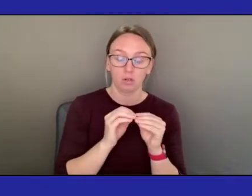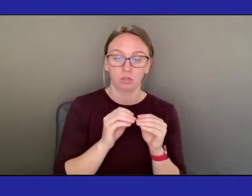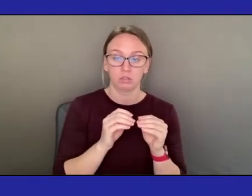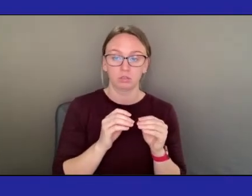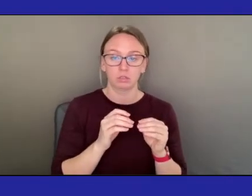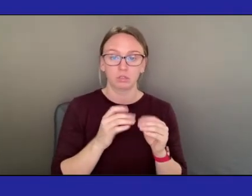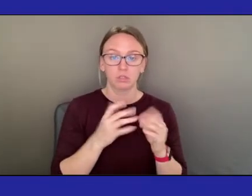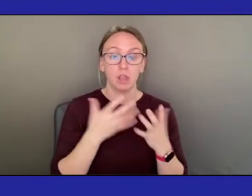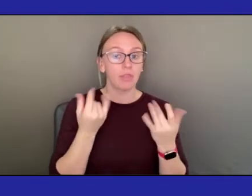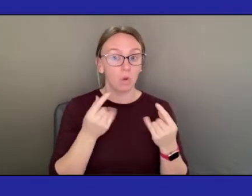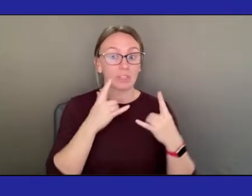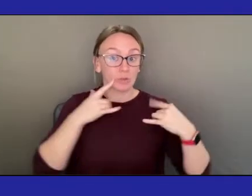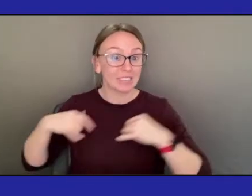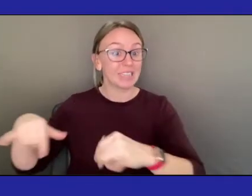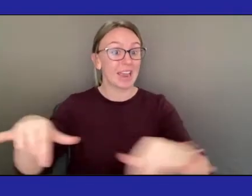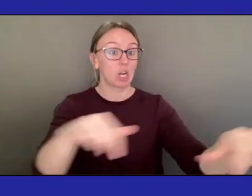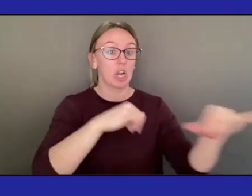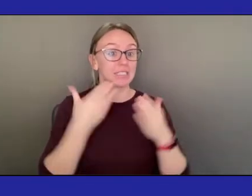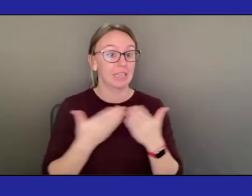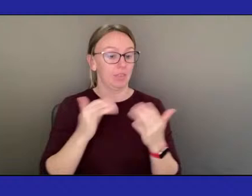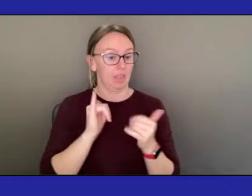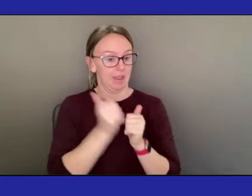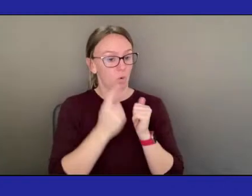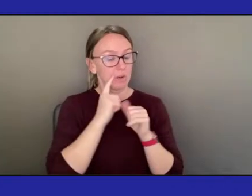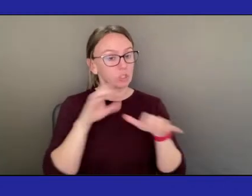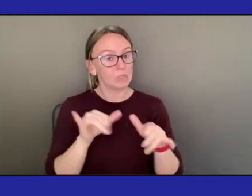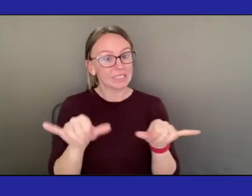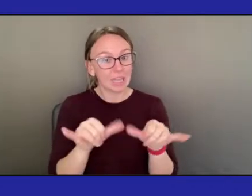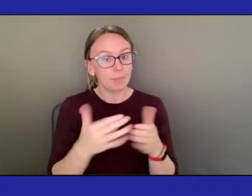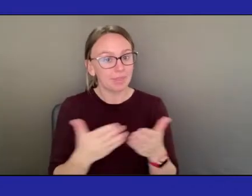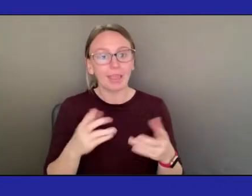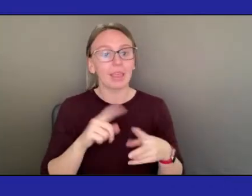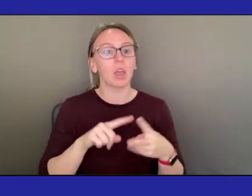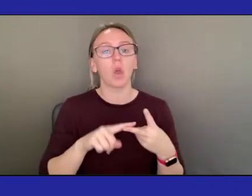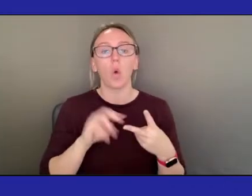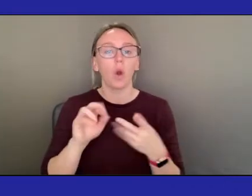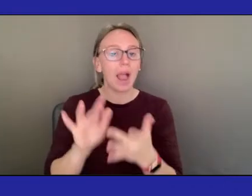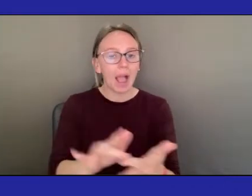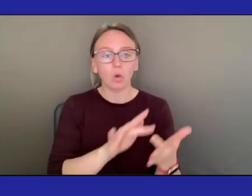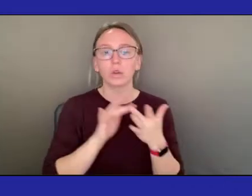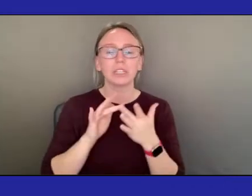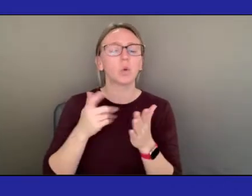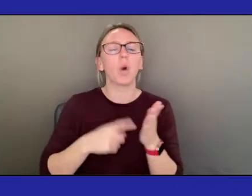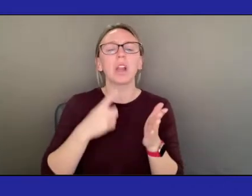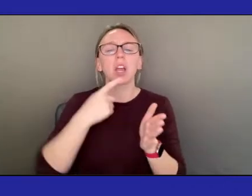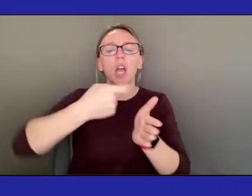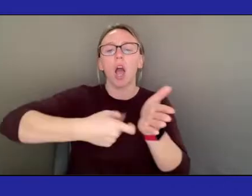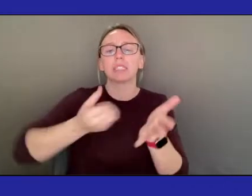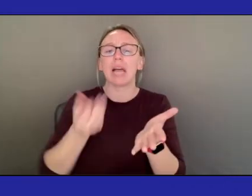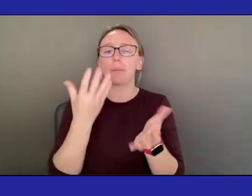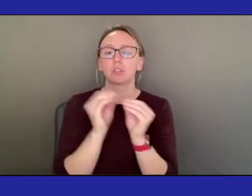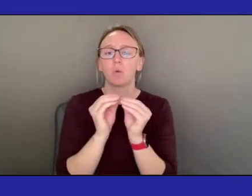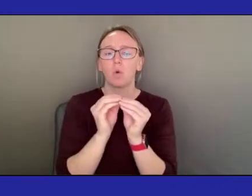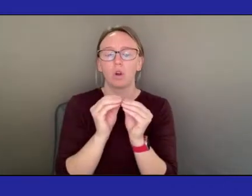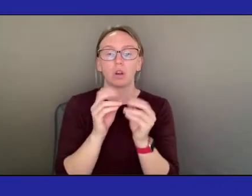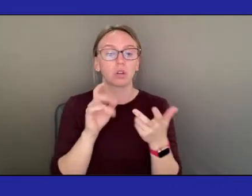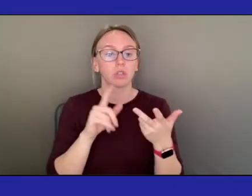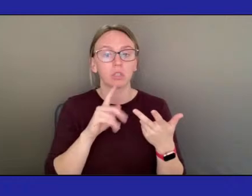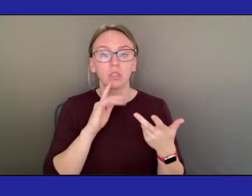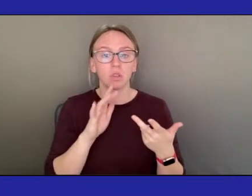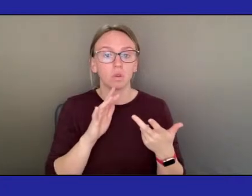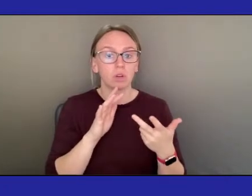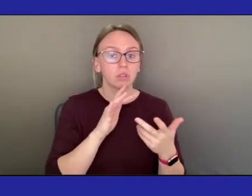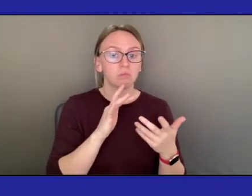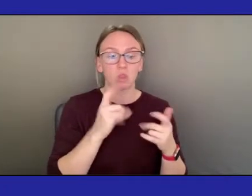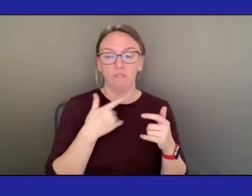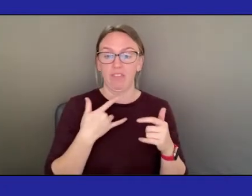primary care here does it the Yeah. same way, or is it the outreach piece, or just 25% of each, or what? Yeah, I